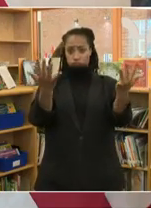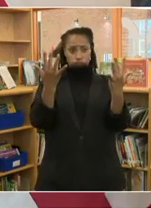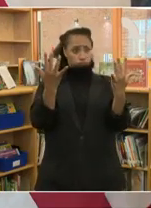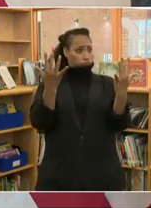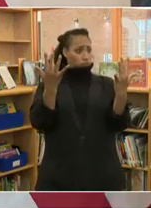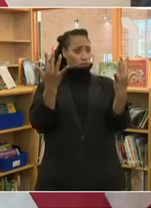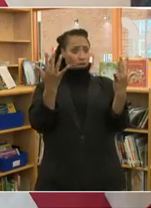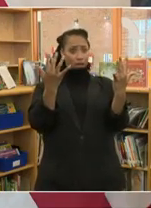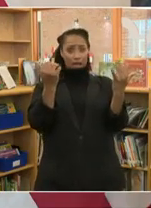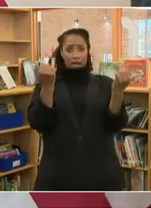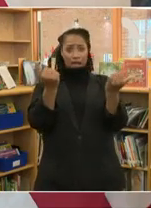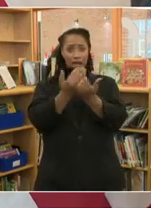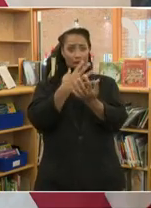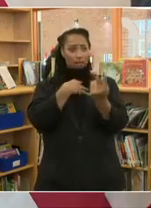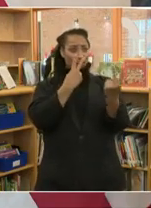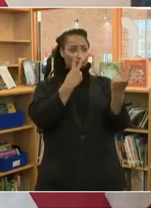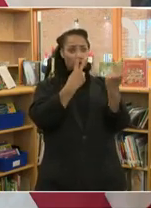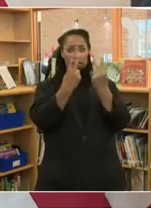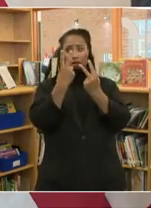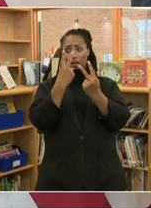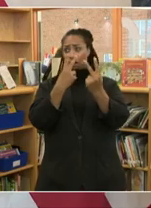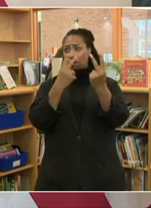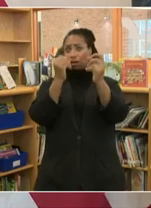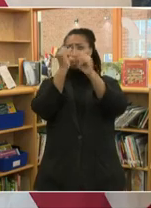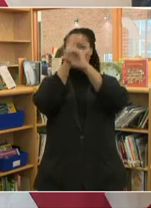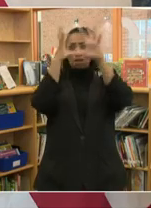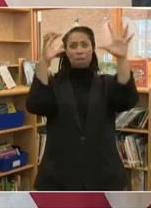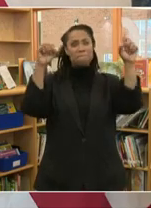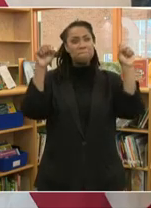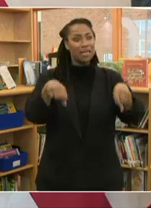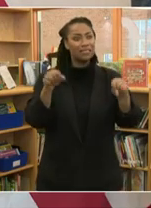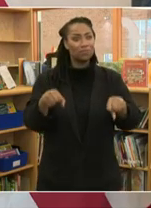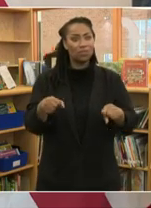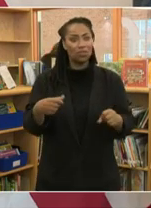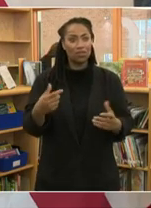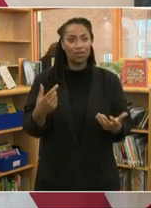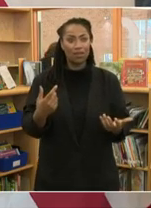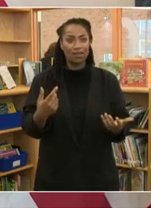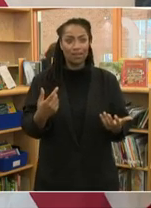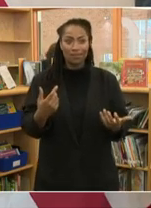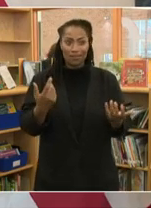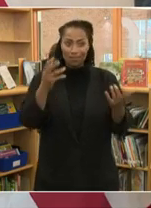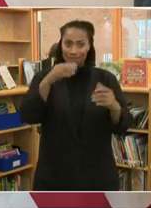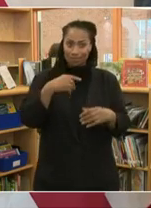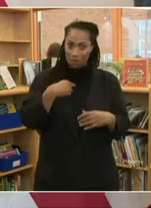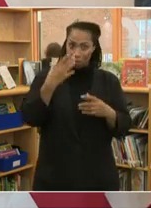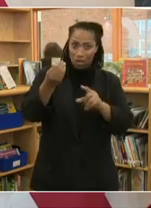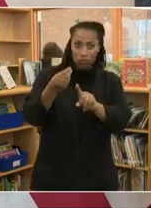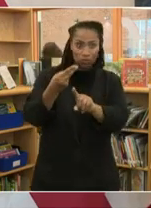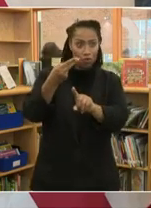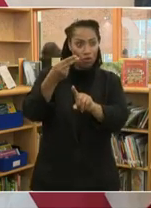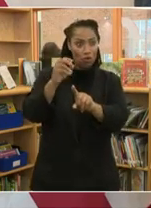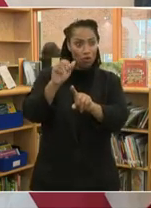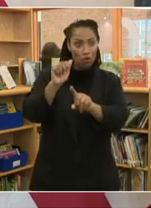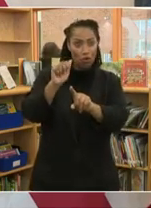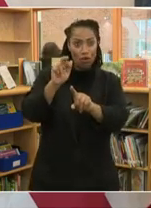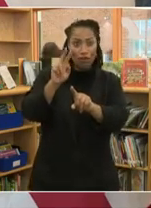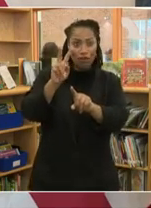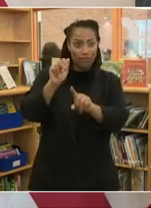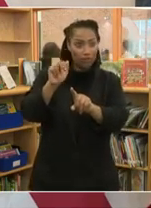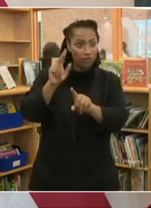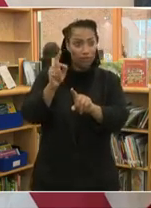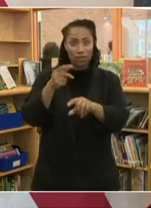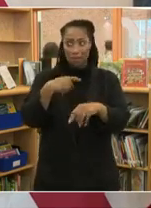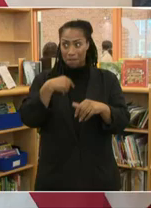possible. Who would have thought, again, not only did she send all 9 of us off to college, I went to Harvard, my son went to Harvard, my son is now an entrepreneur here in